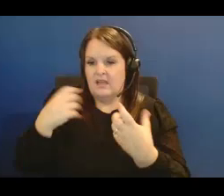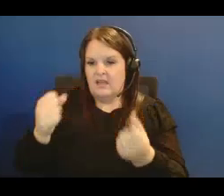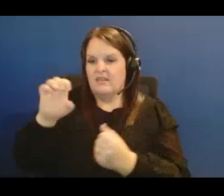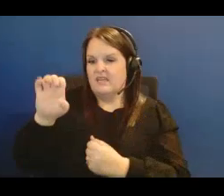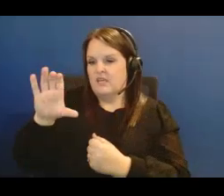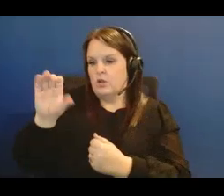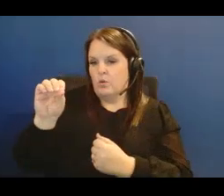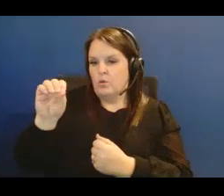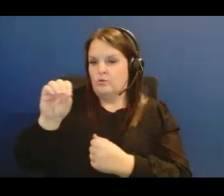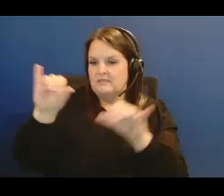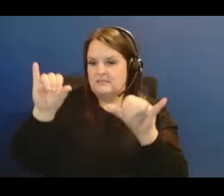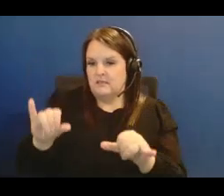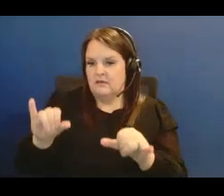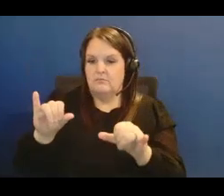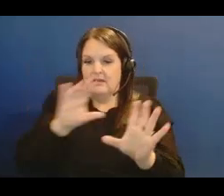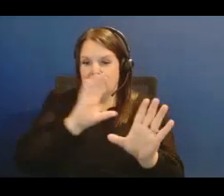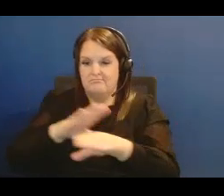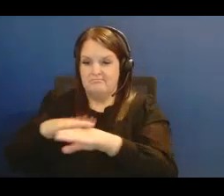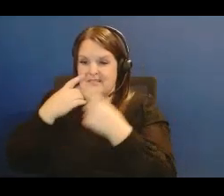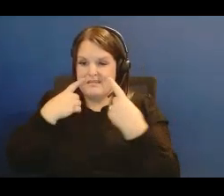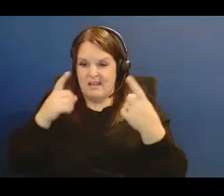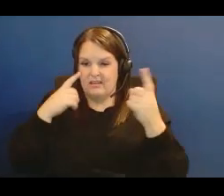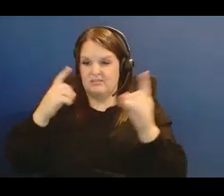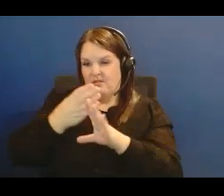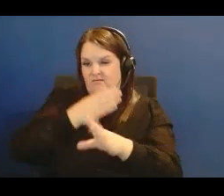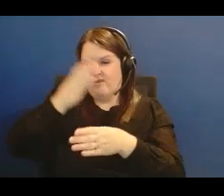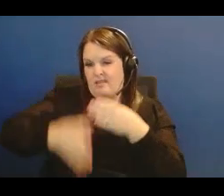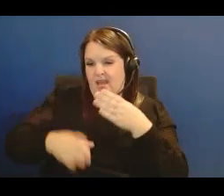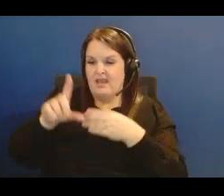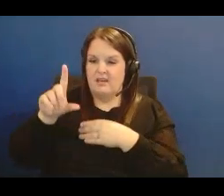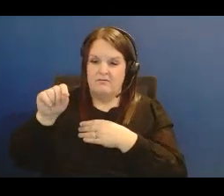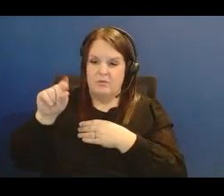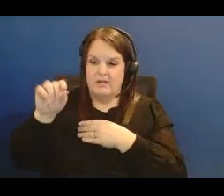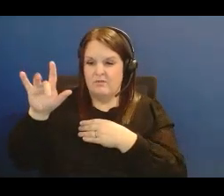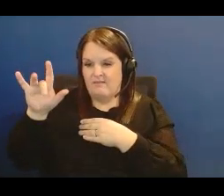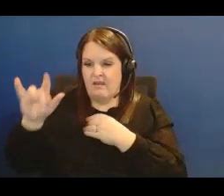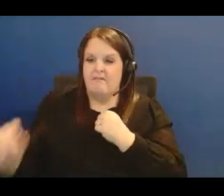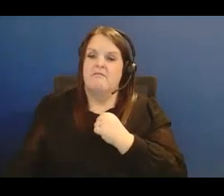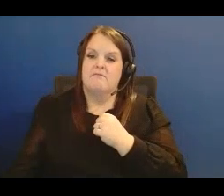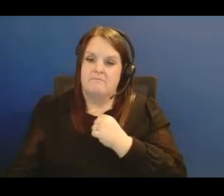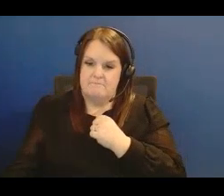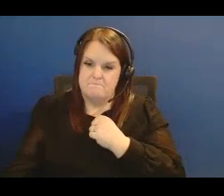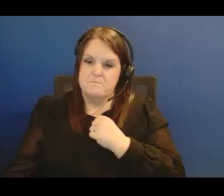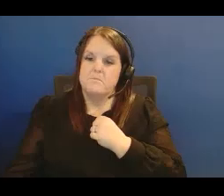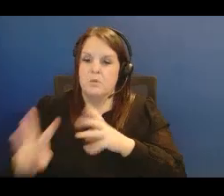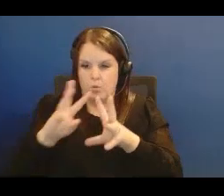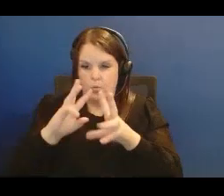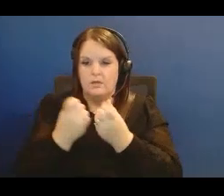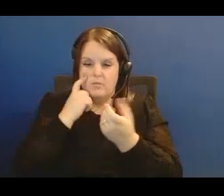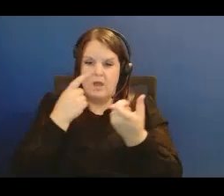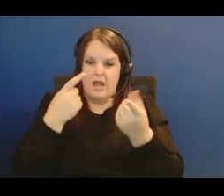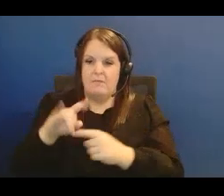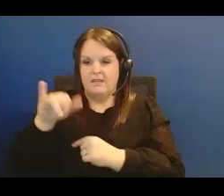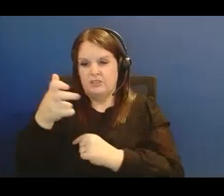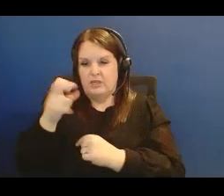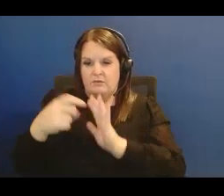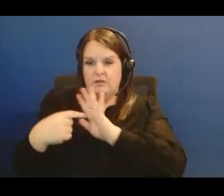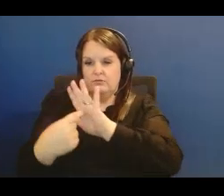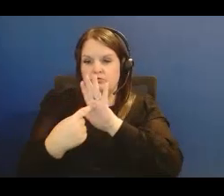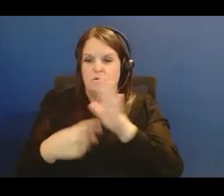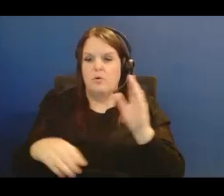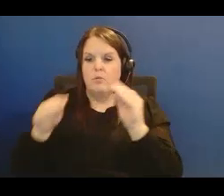ecosystem. Award announcements will be made before the end of 2025. And a public workshop will be held in January to further discuss